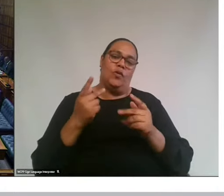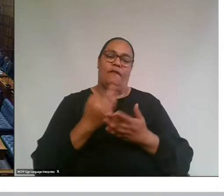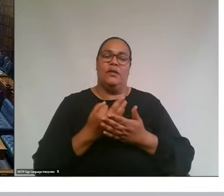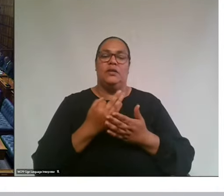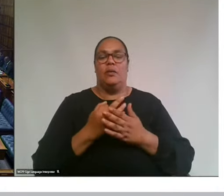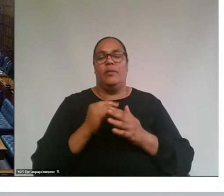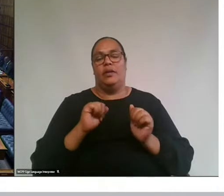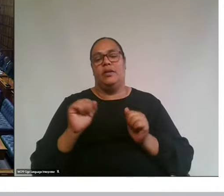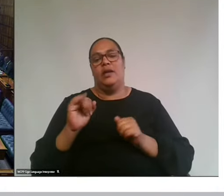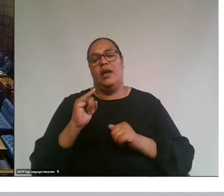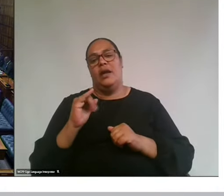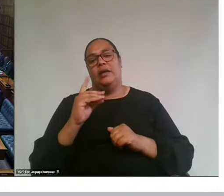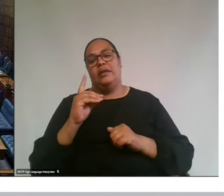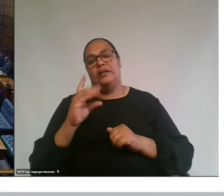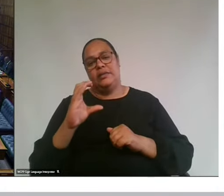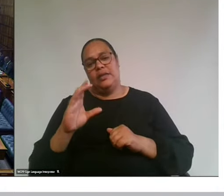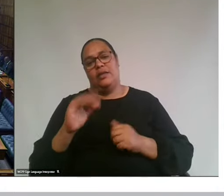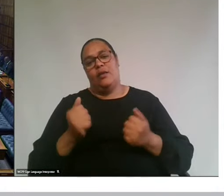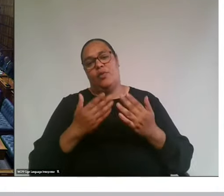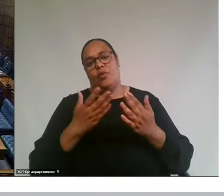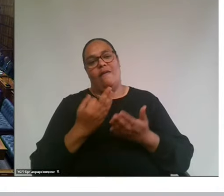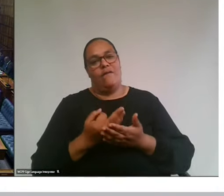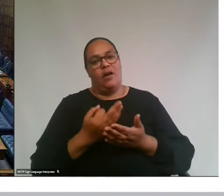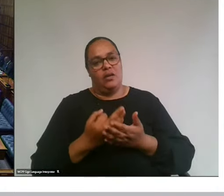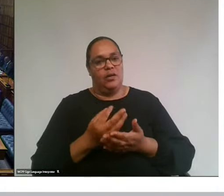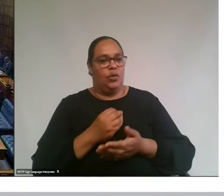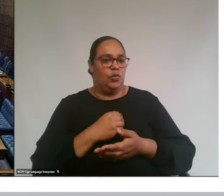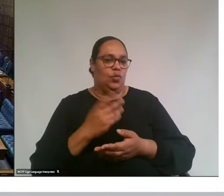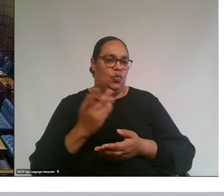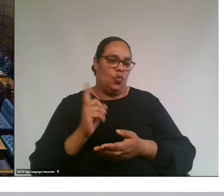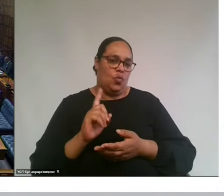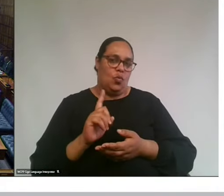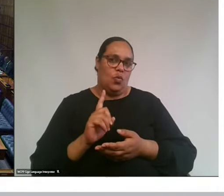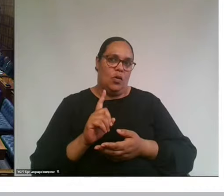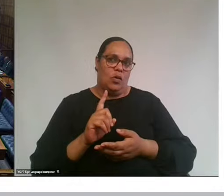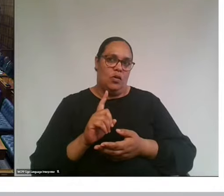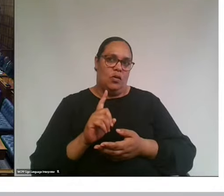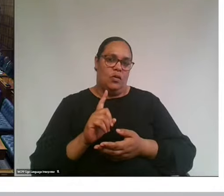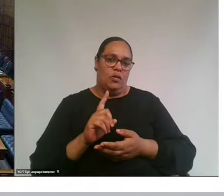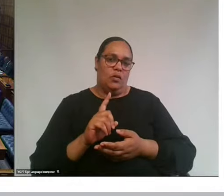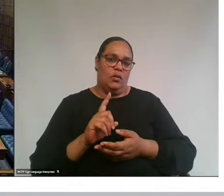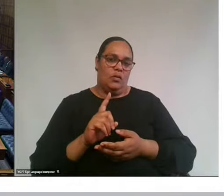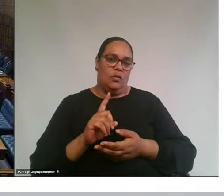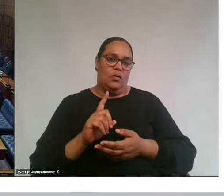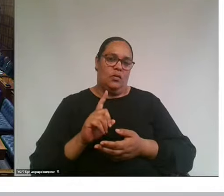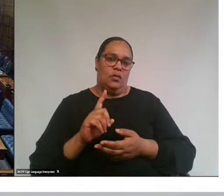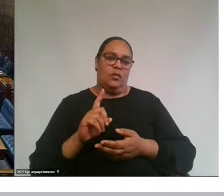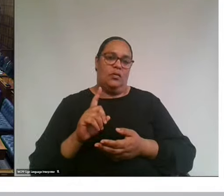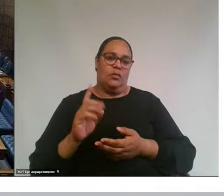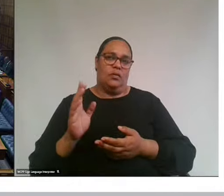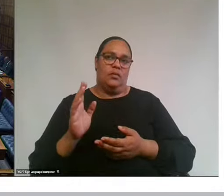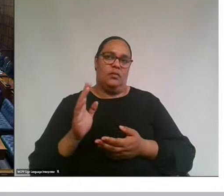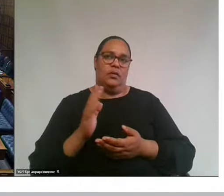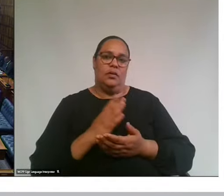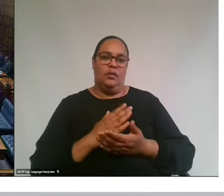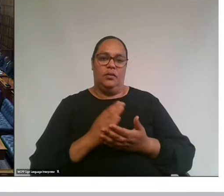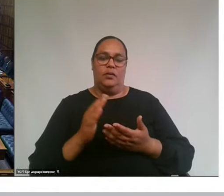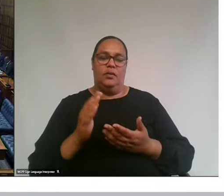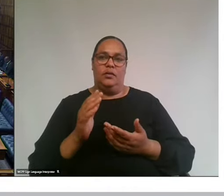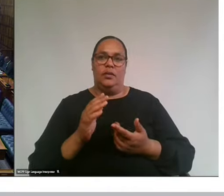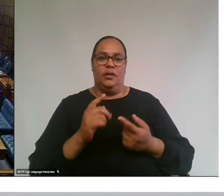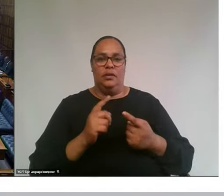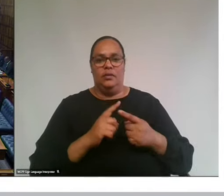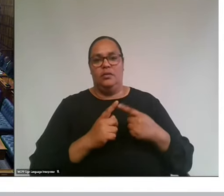study the IDC has provided funding to uh as the metal to fund some of the feasibility study so that that